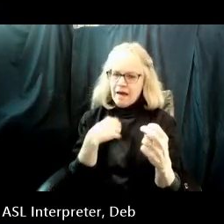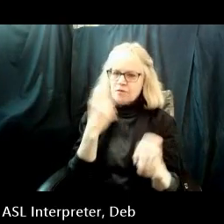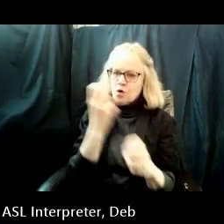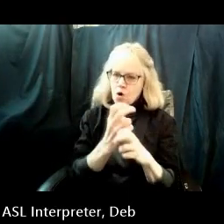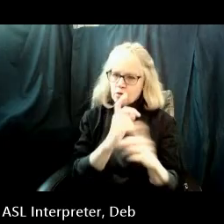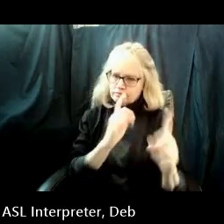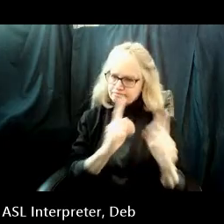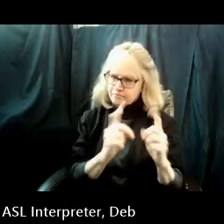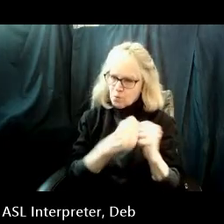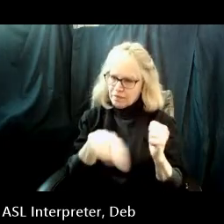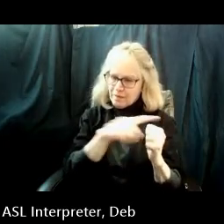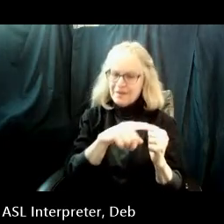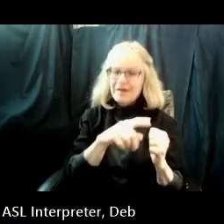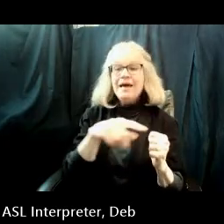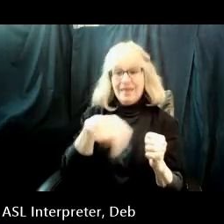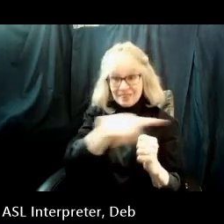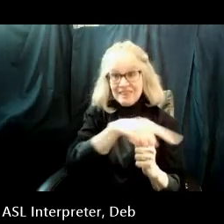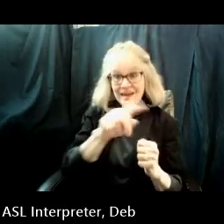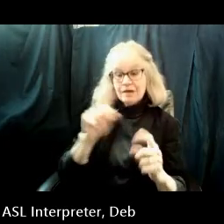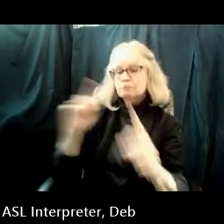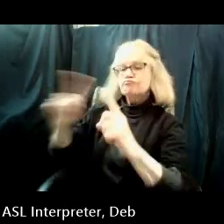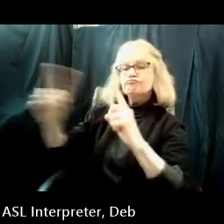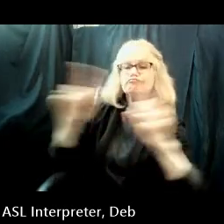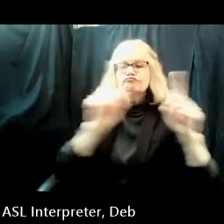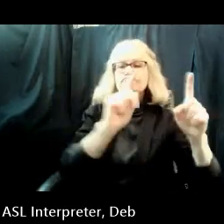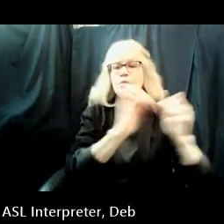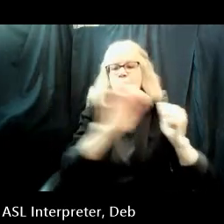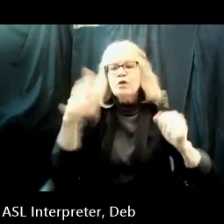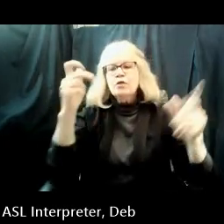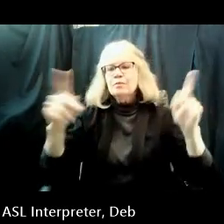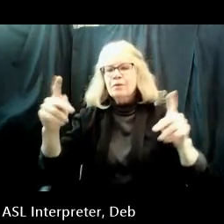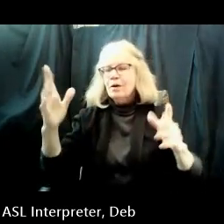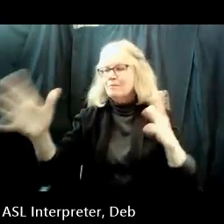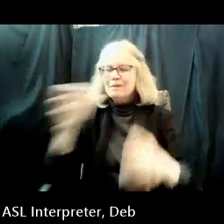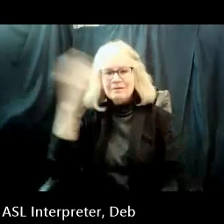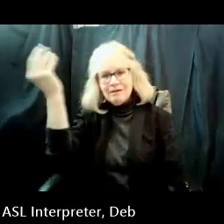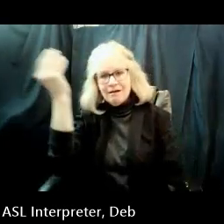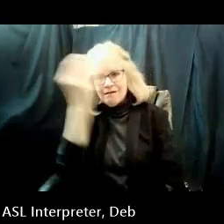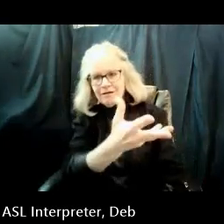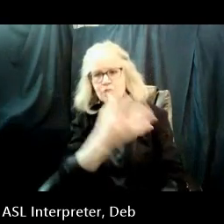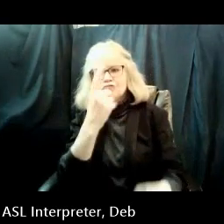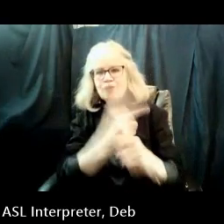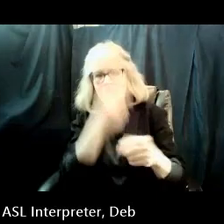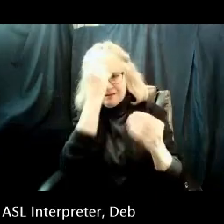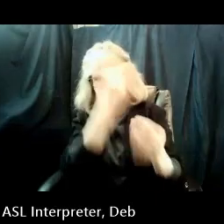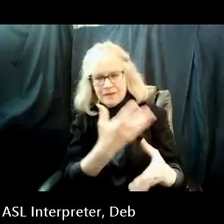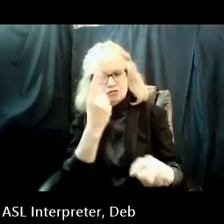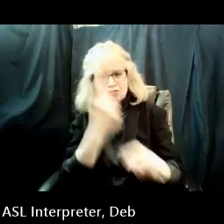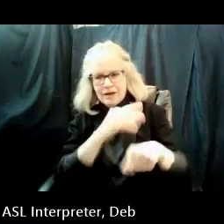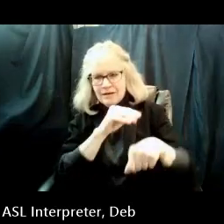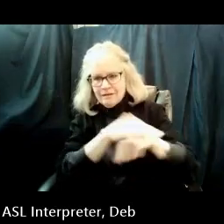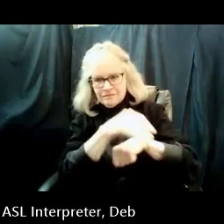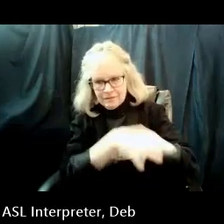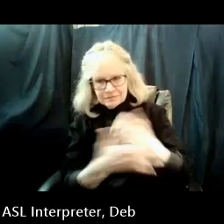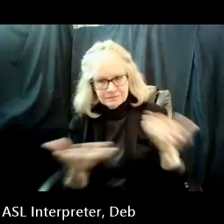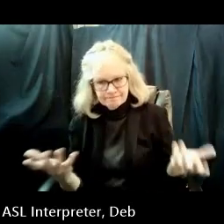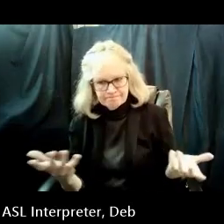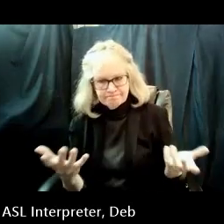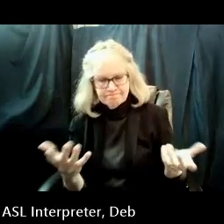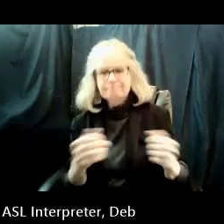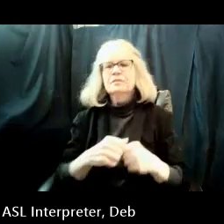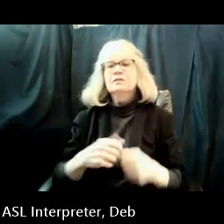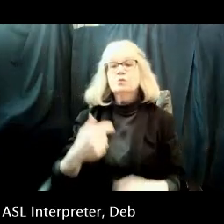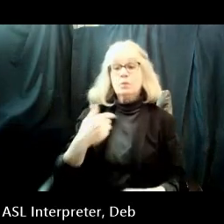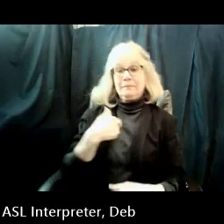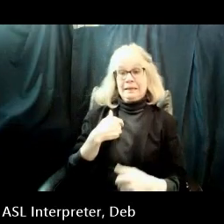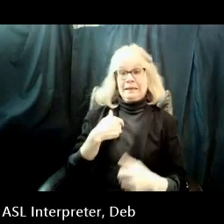conversations with them, they're having these conversations with other people who might not be giving them the right information and the right advice. So what I